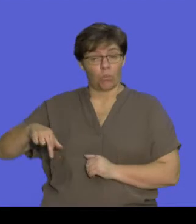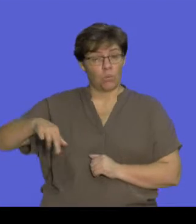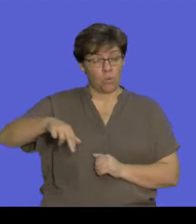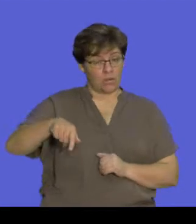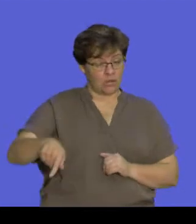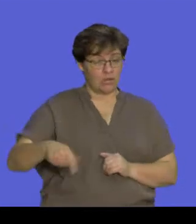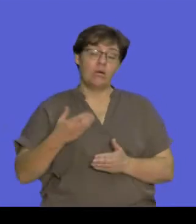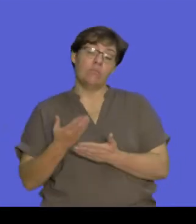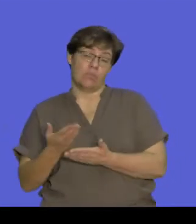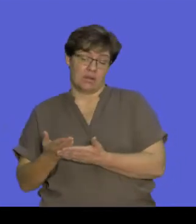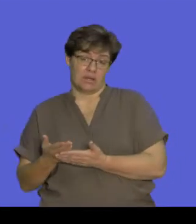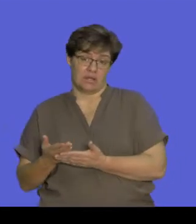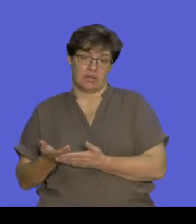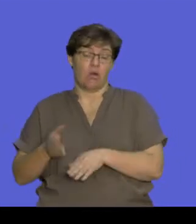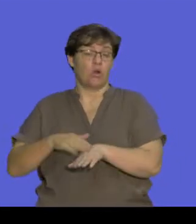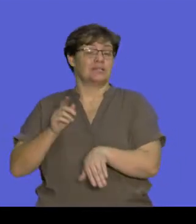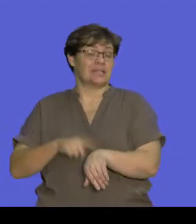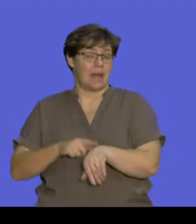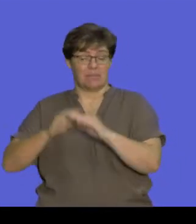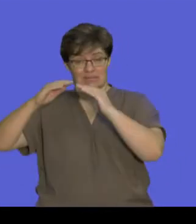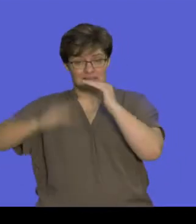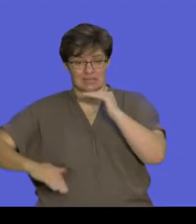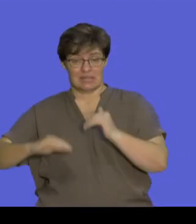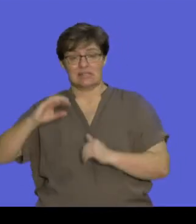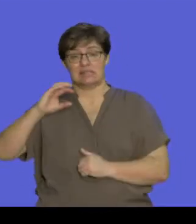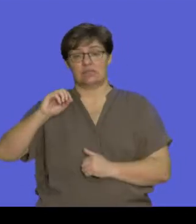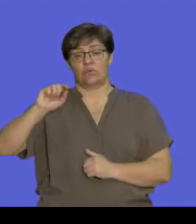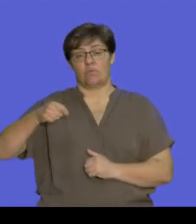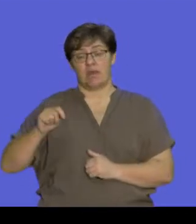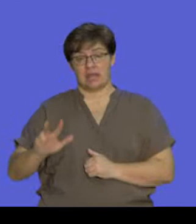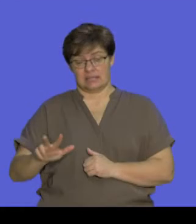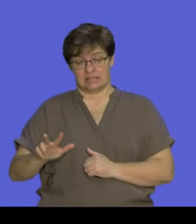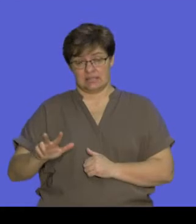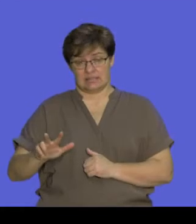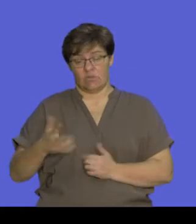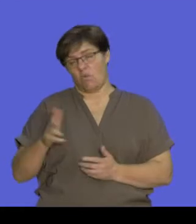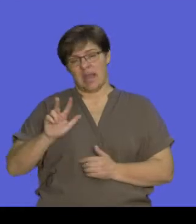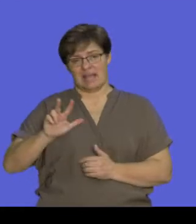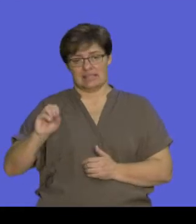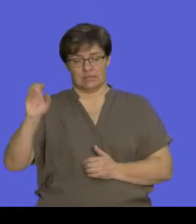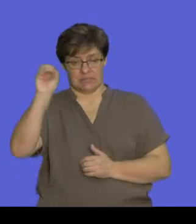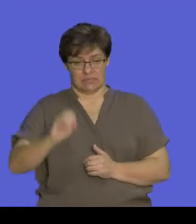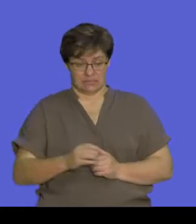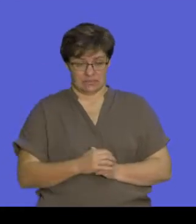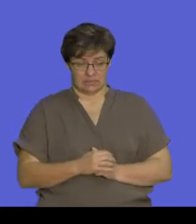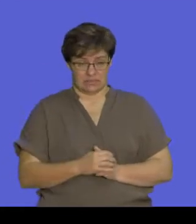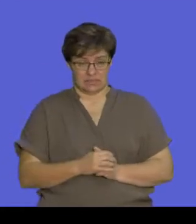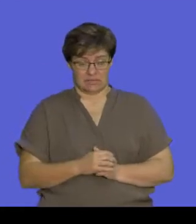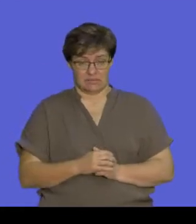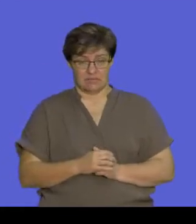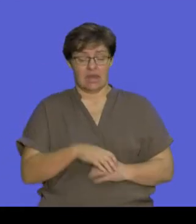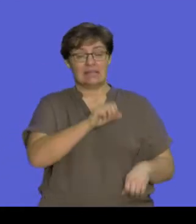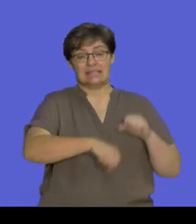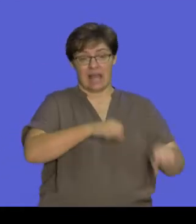the probability that he's on time drops to 0.8, or 80%. Now, he cycles to